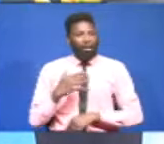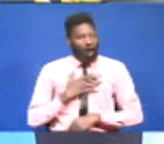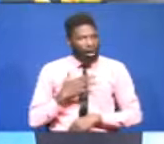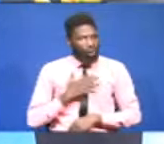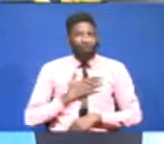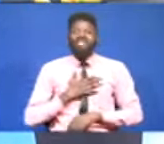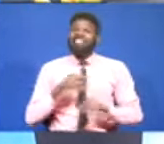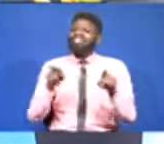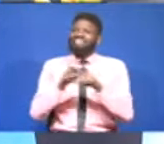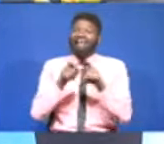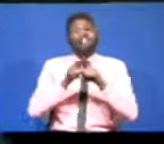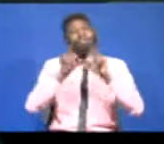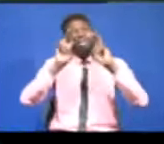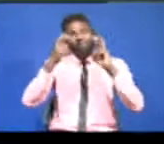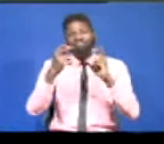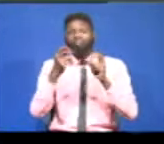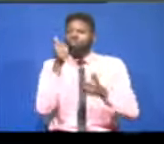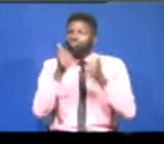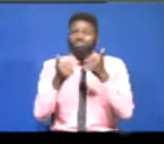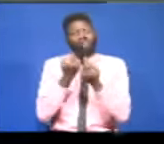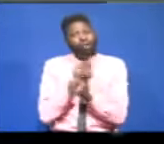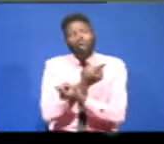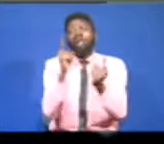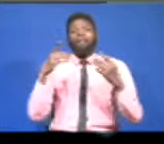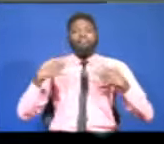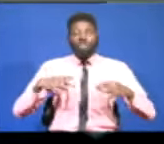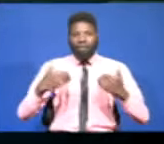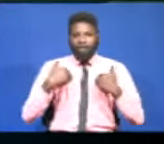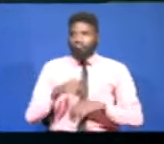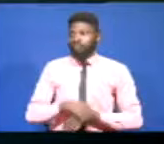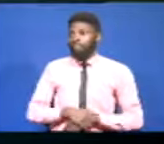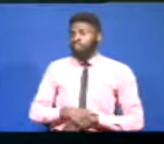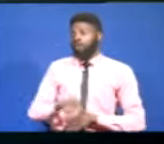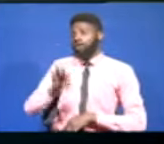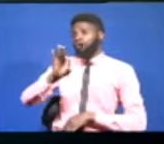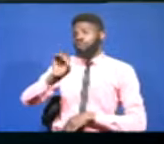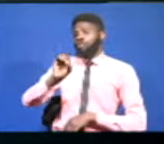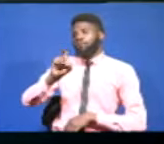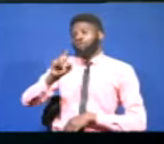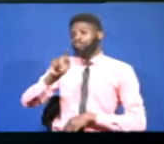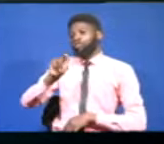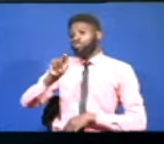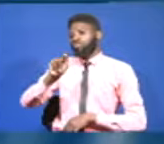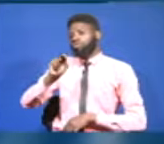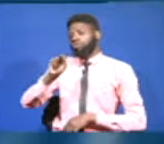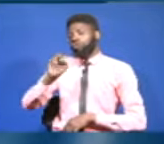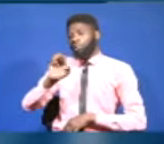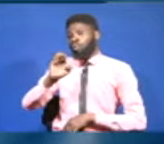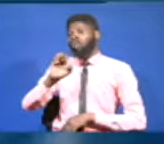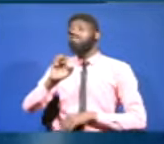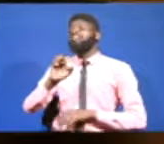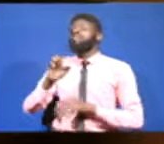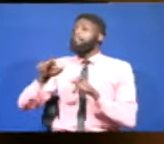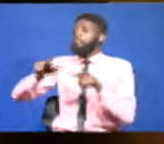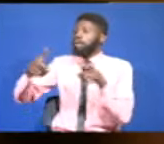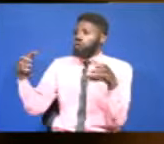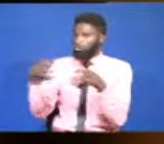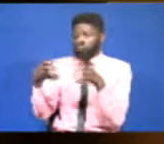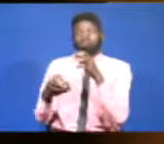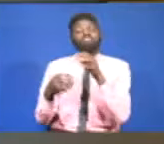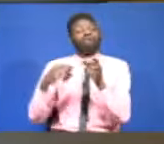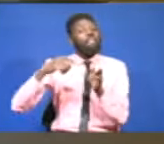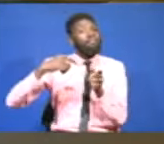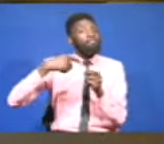same issues that every single person goes through. Produced by Foxton Media, the film director Victor Gatonye notes the hardest task